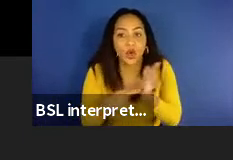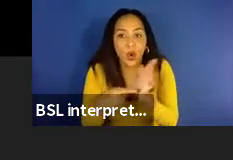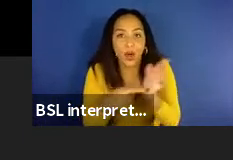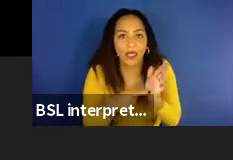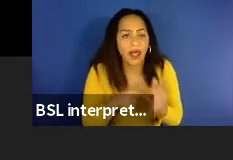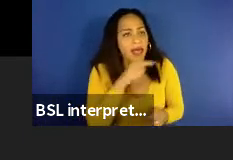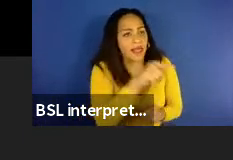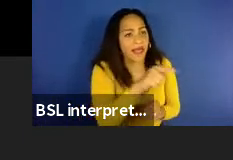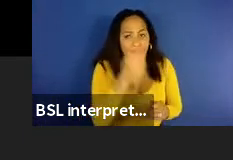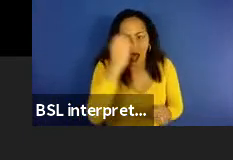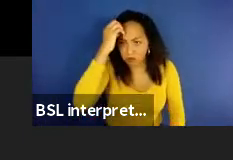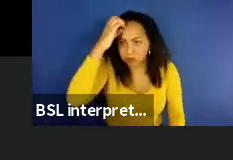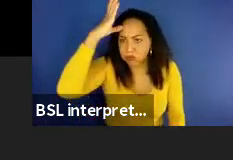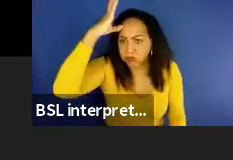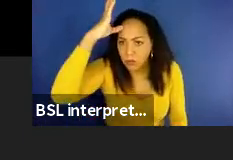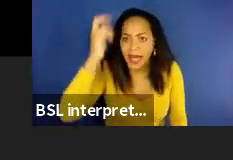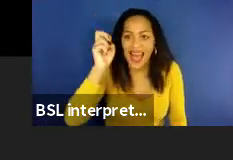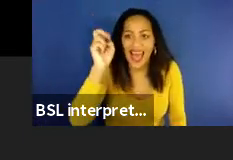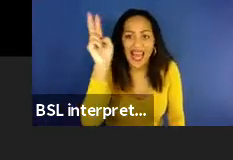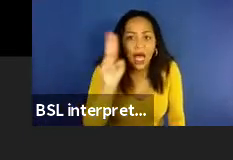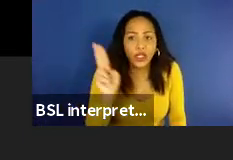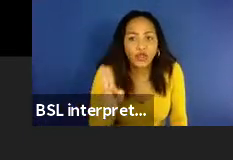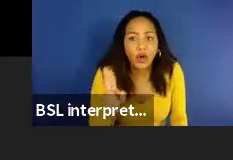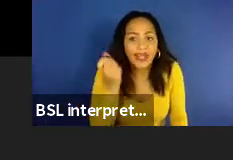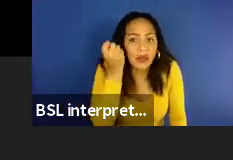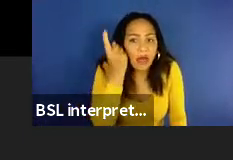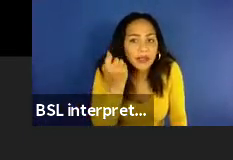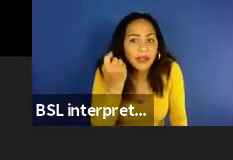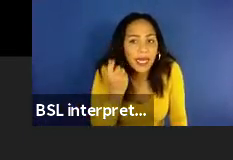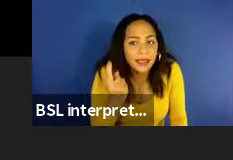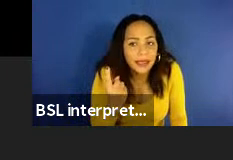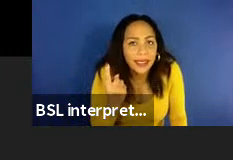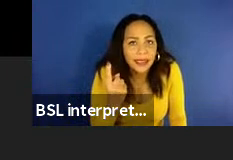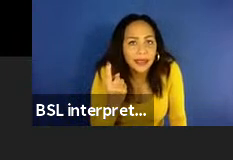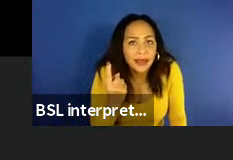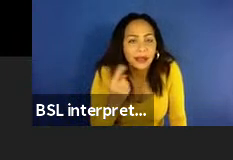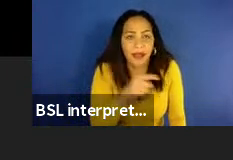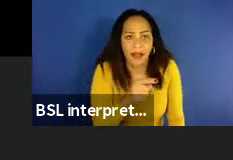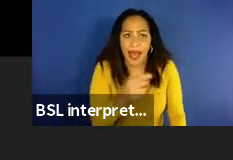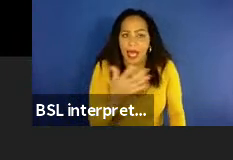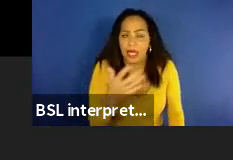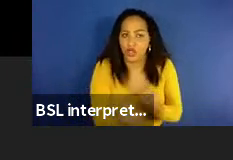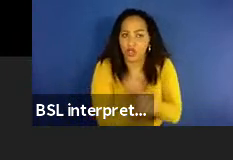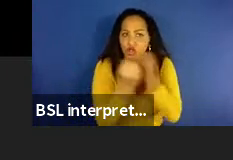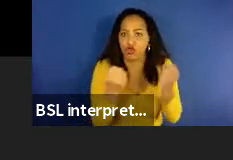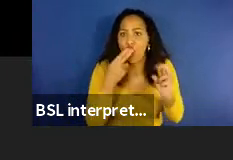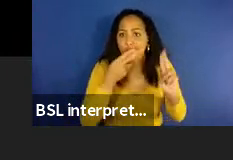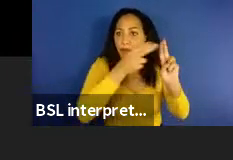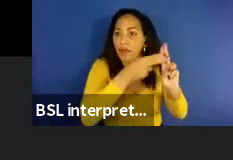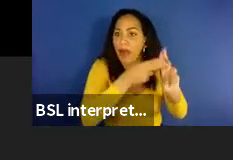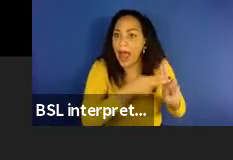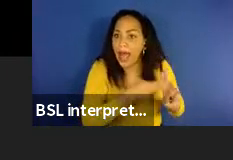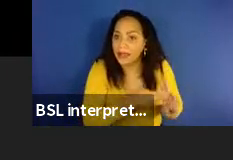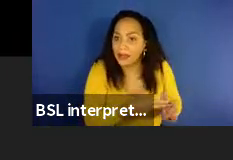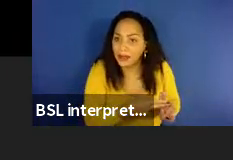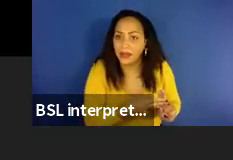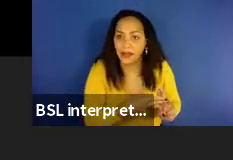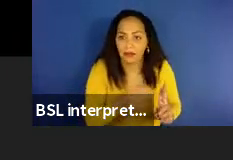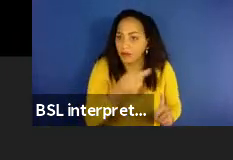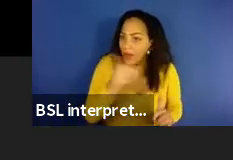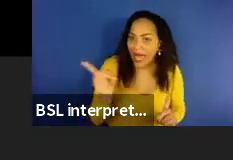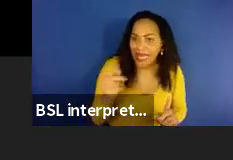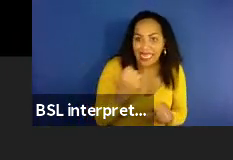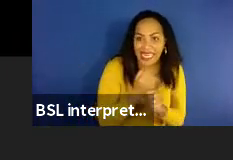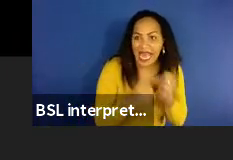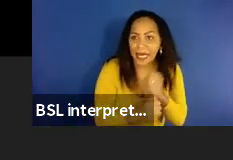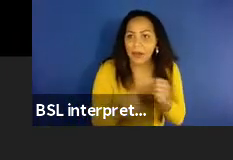electronics. And they also had a market, a brand, which could be really compelling to people that wanted to start to play games and have toys. So